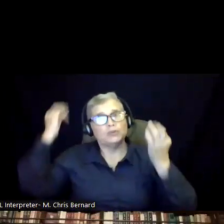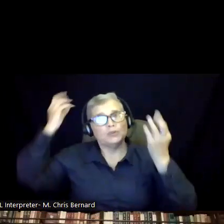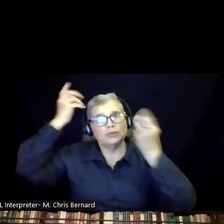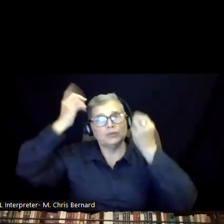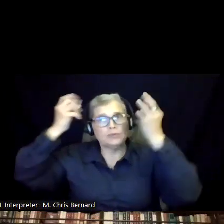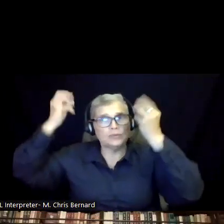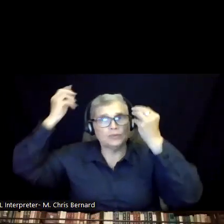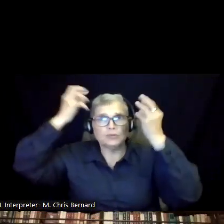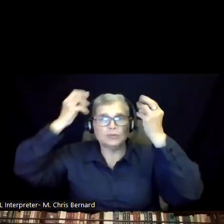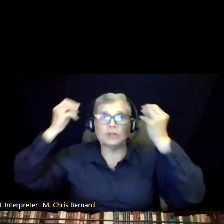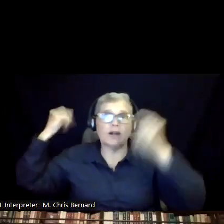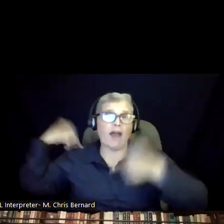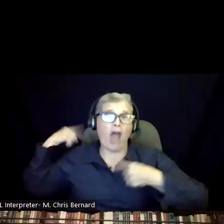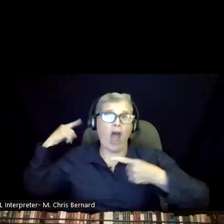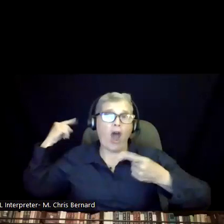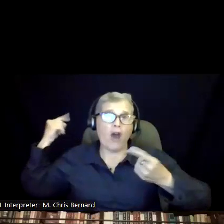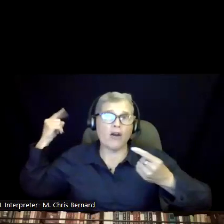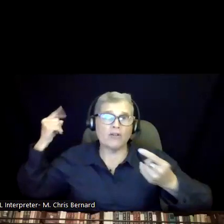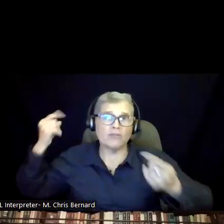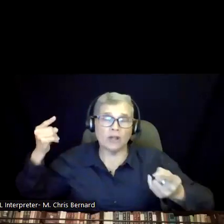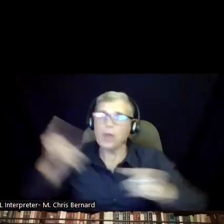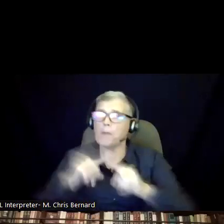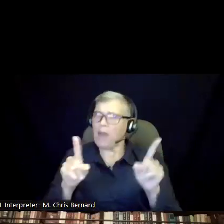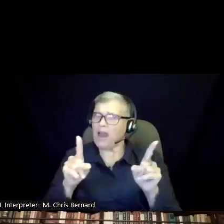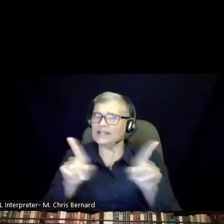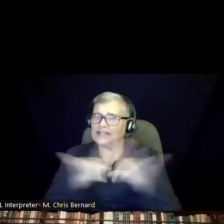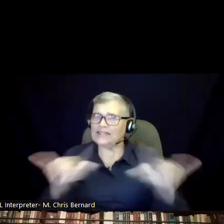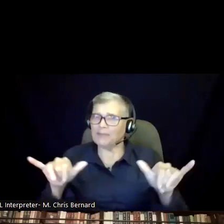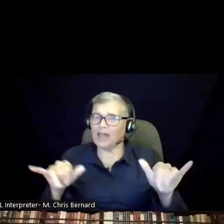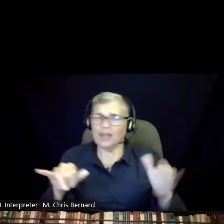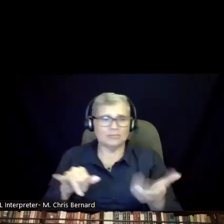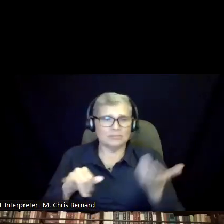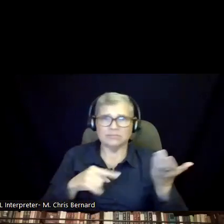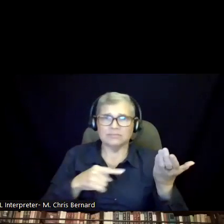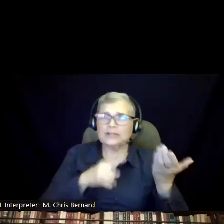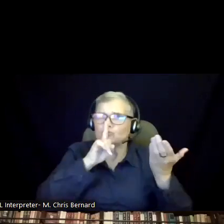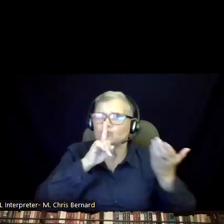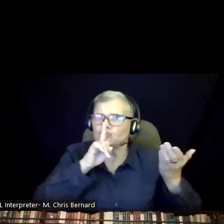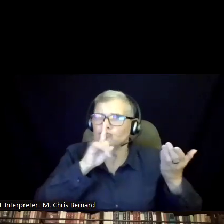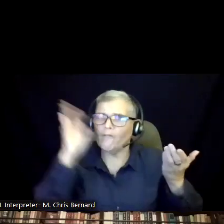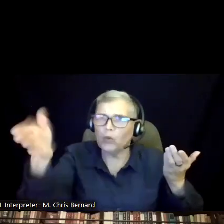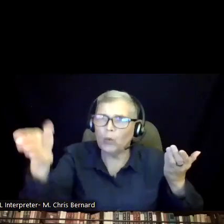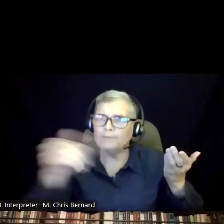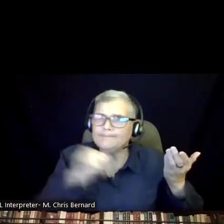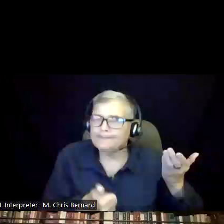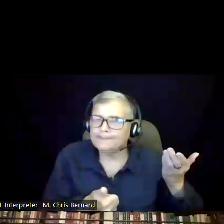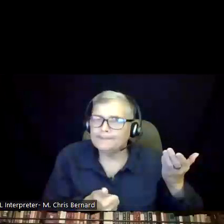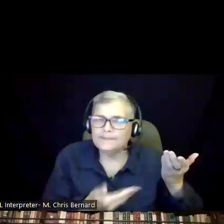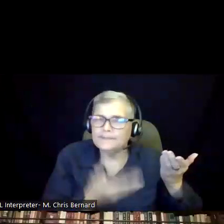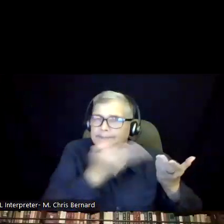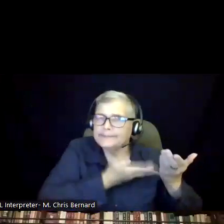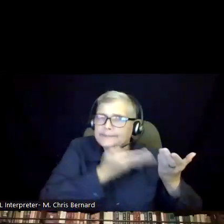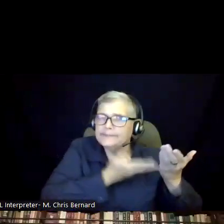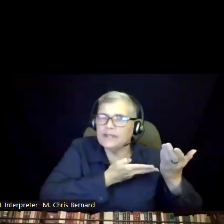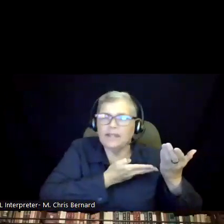on where we've come. But importantly, it doesn't tell us anything about where we're going. It doesn't say, it's